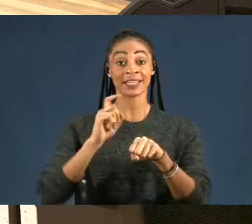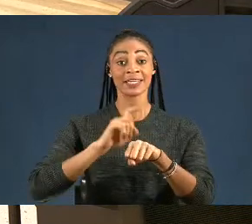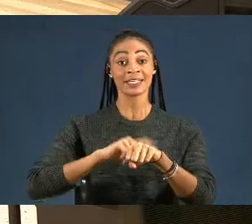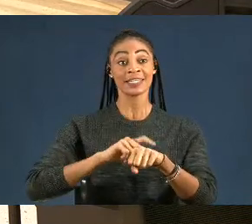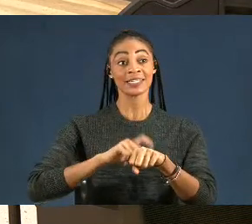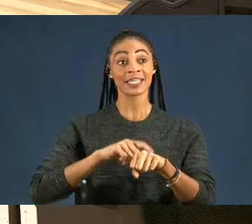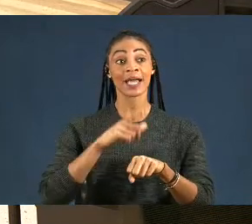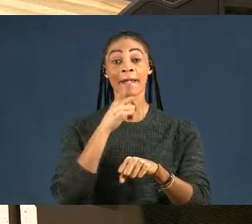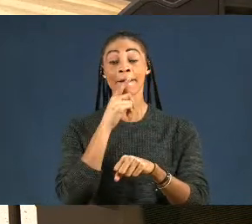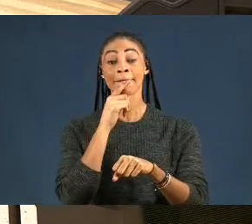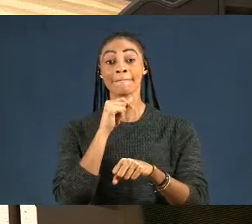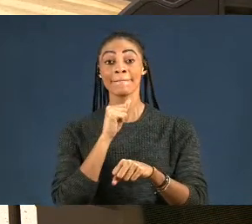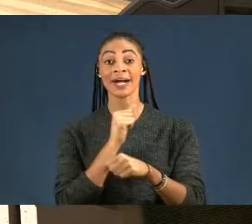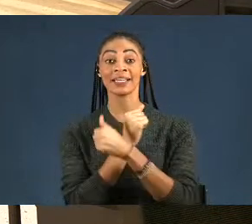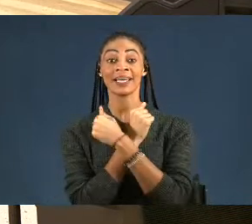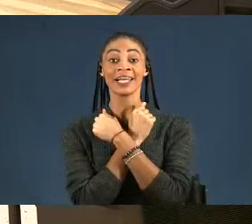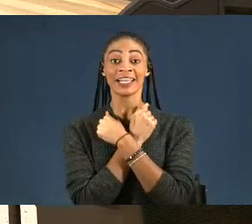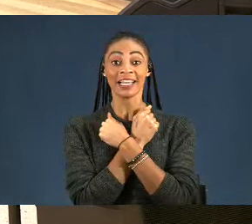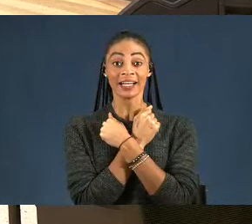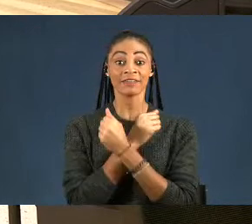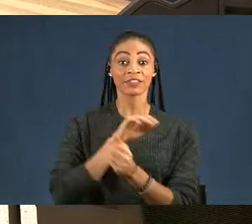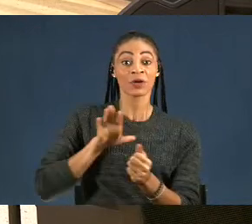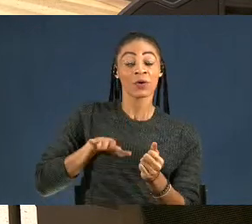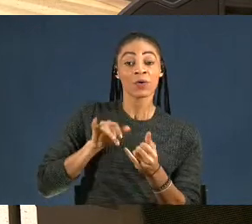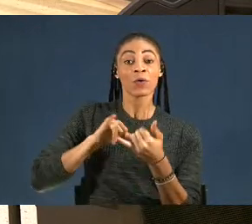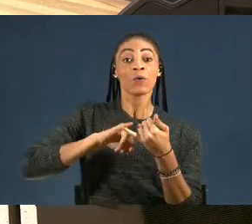family knows they are loved.